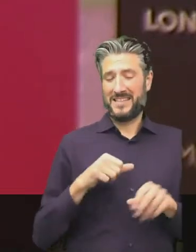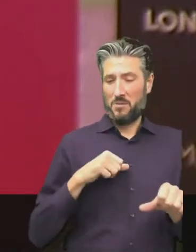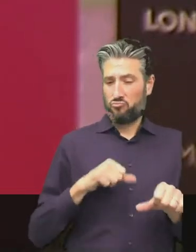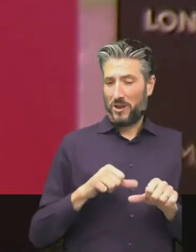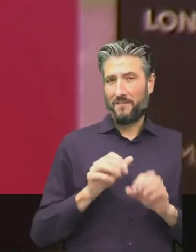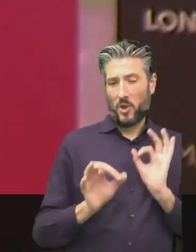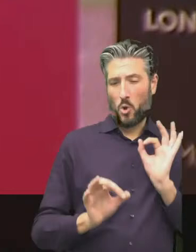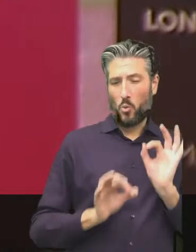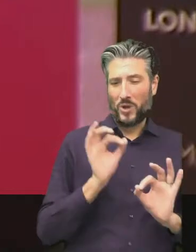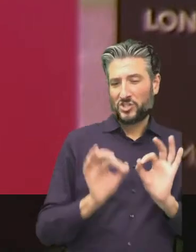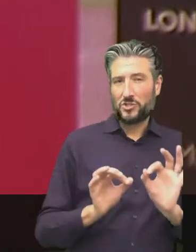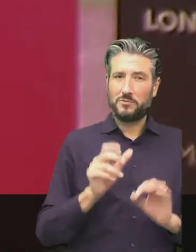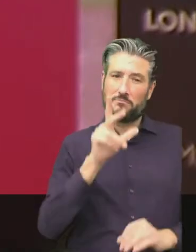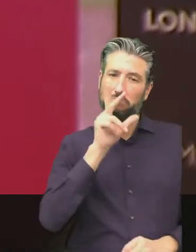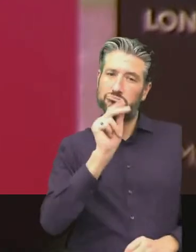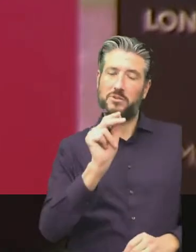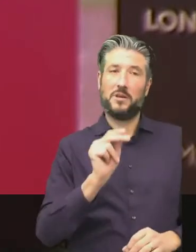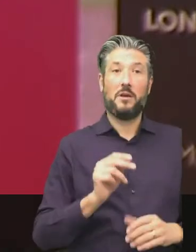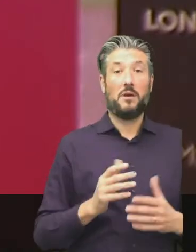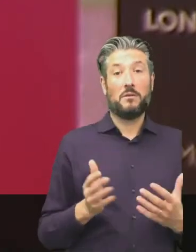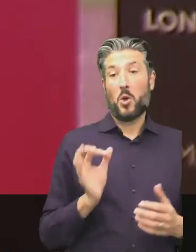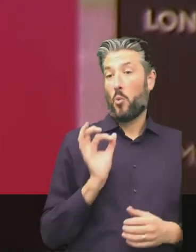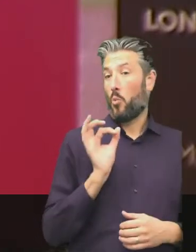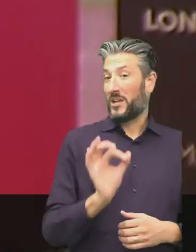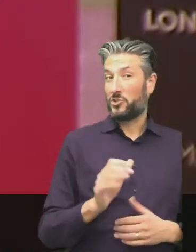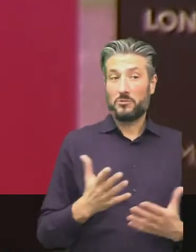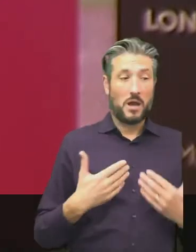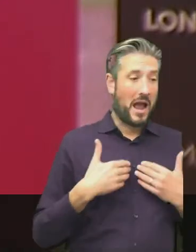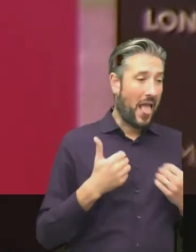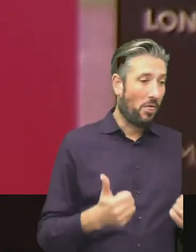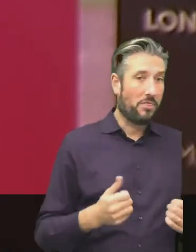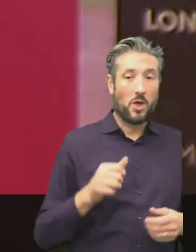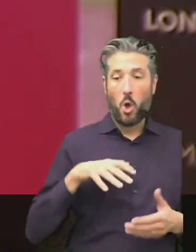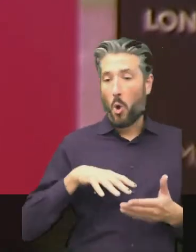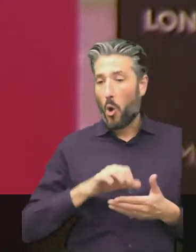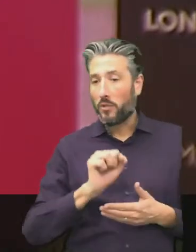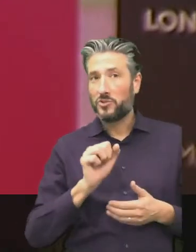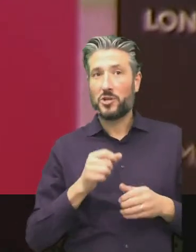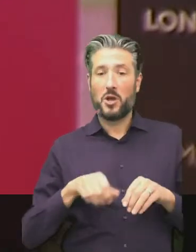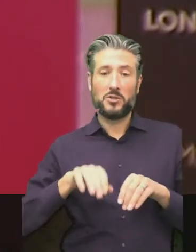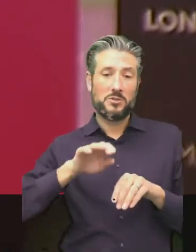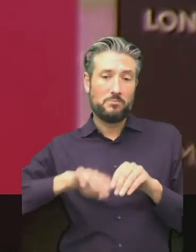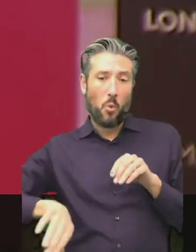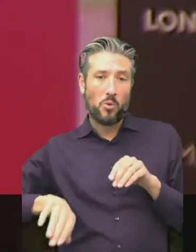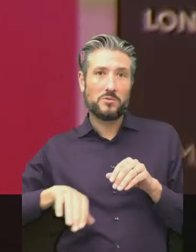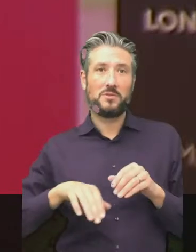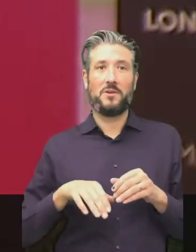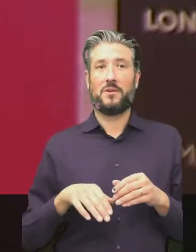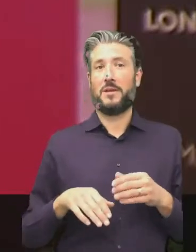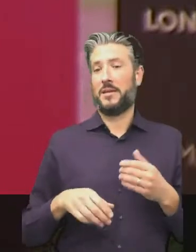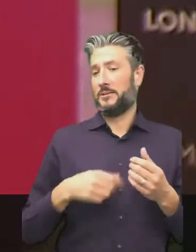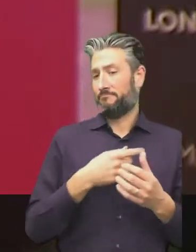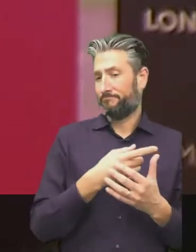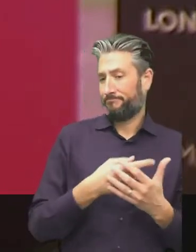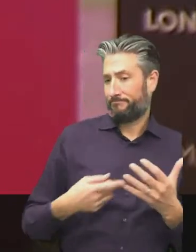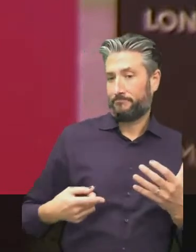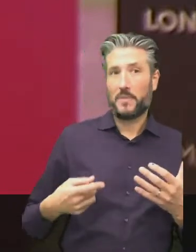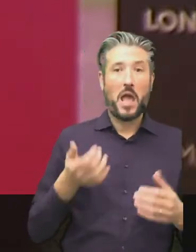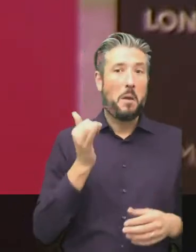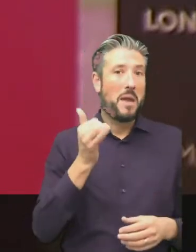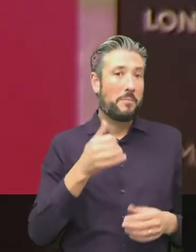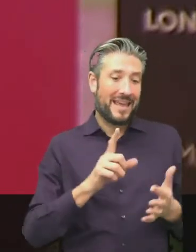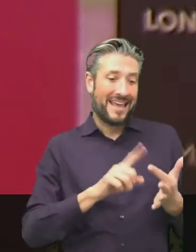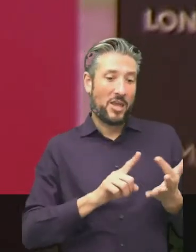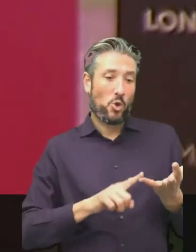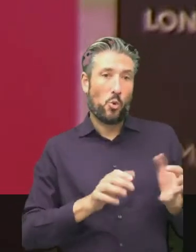Your questions could cover health, culture, sports, volunteering, Brexit, for example. The